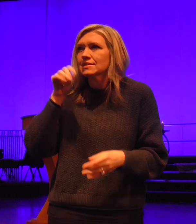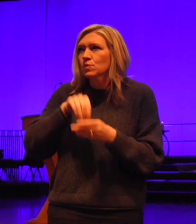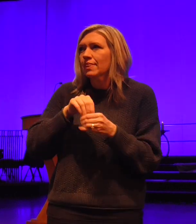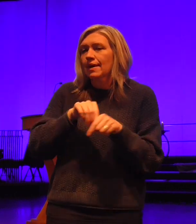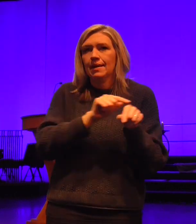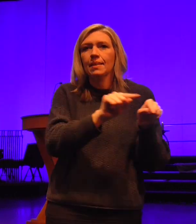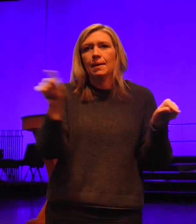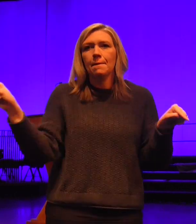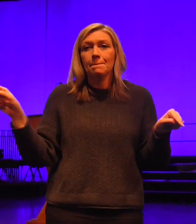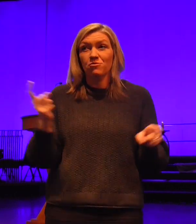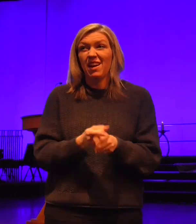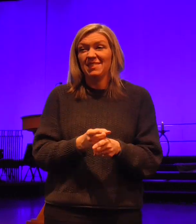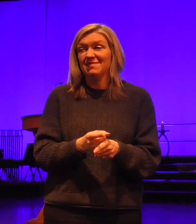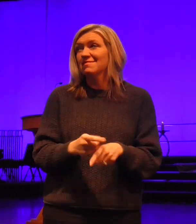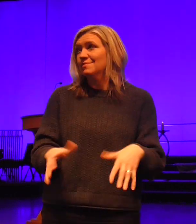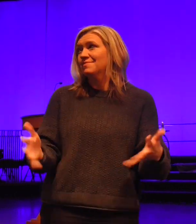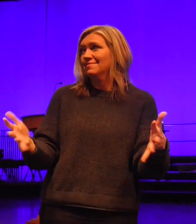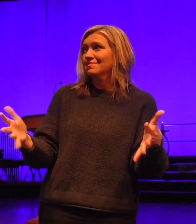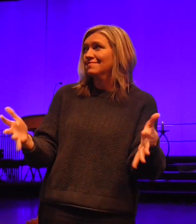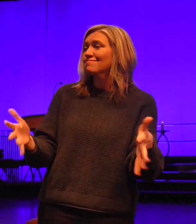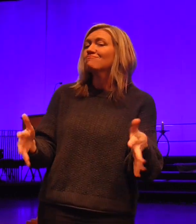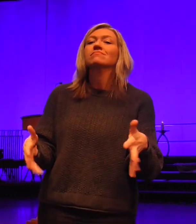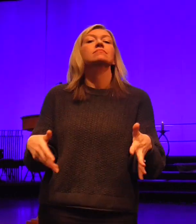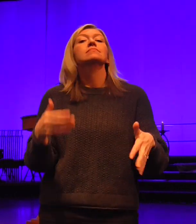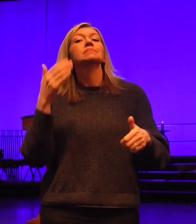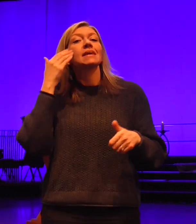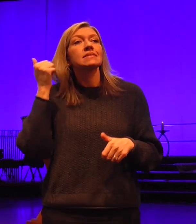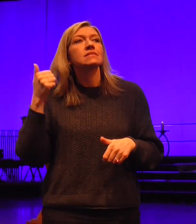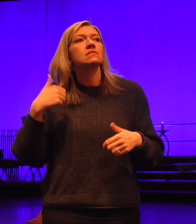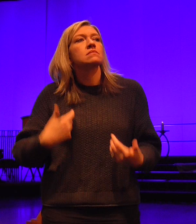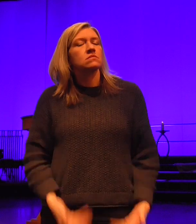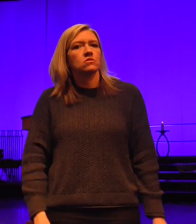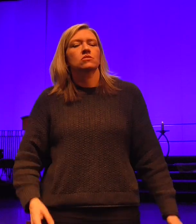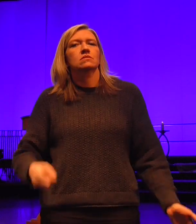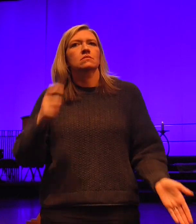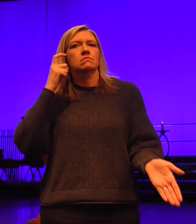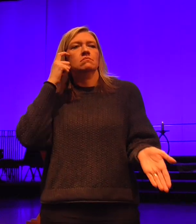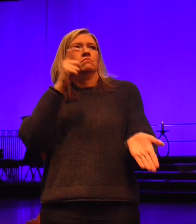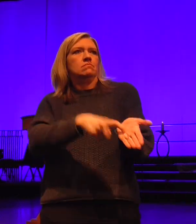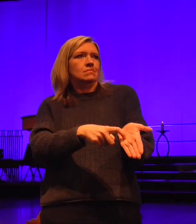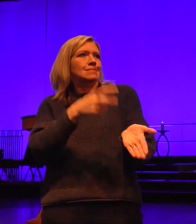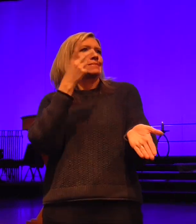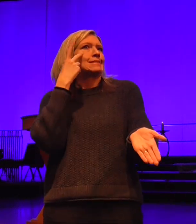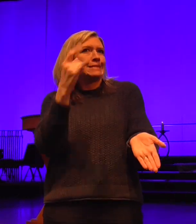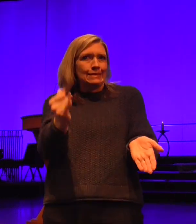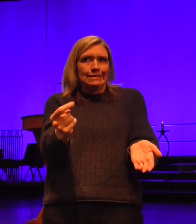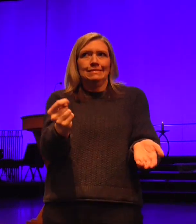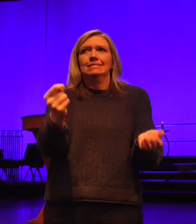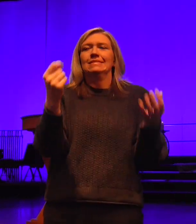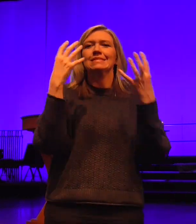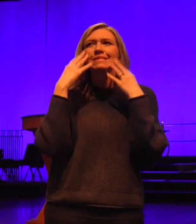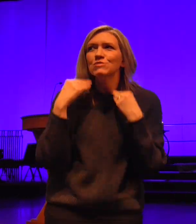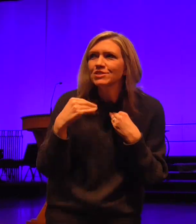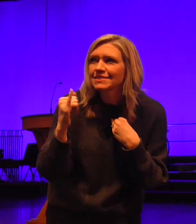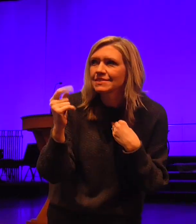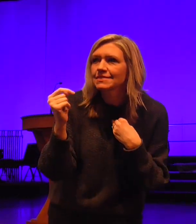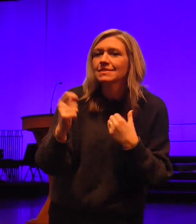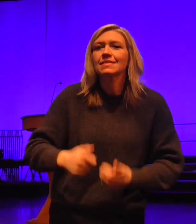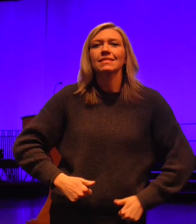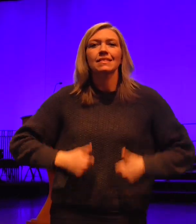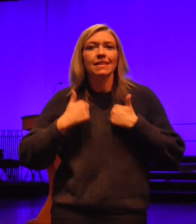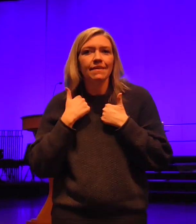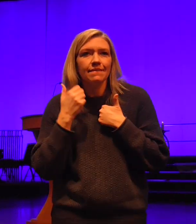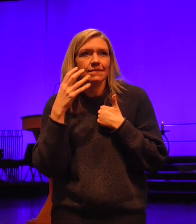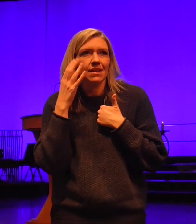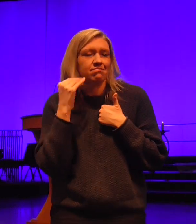right? Yeah. Because we know it, we've seen it, we've experienced it, we've lived it. And when we